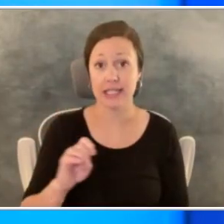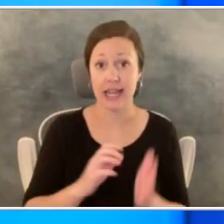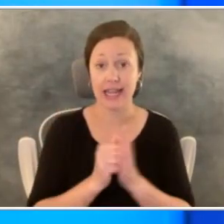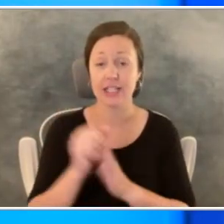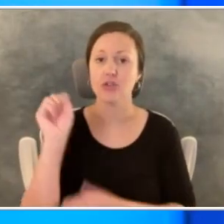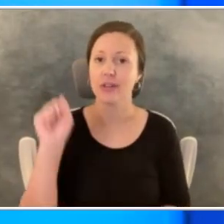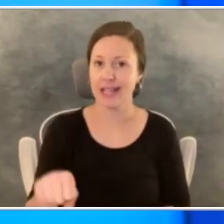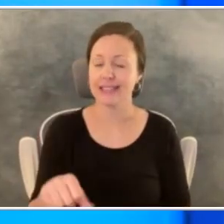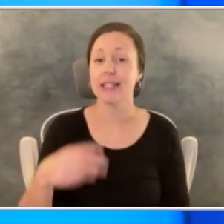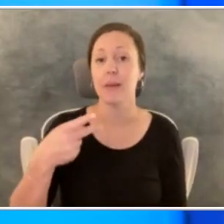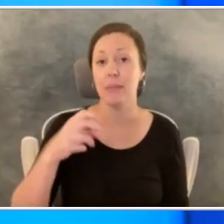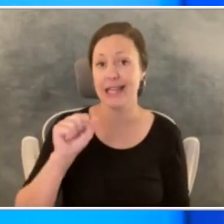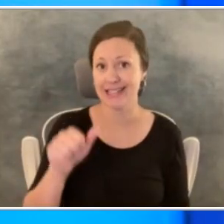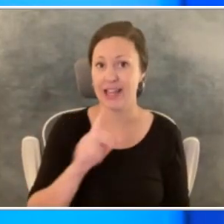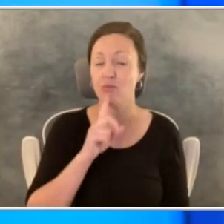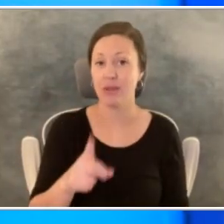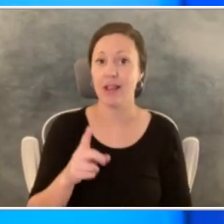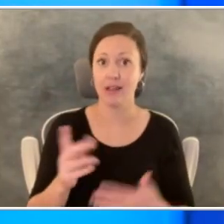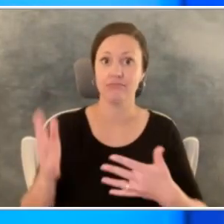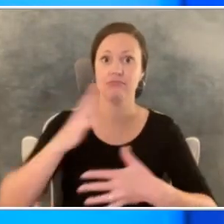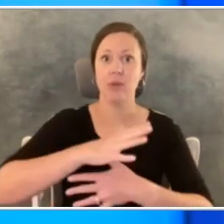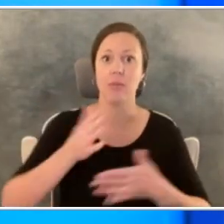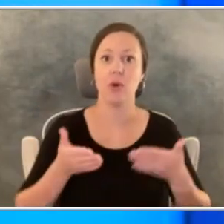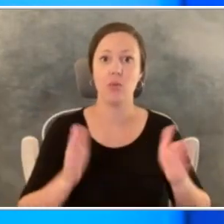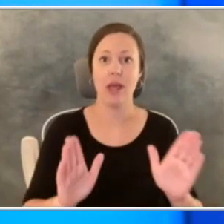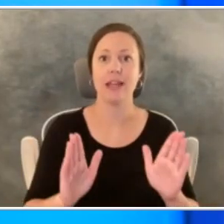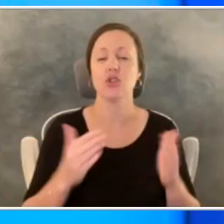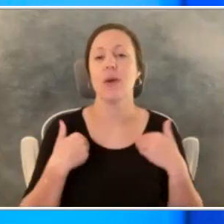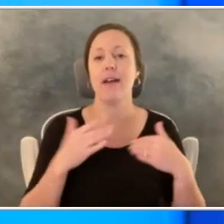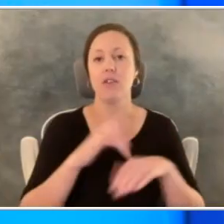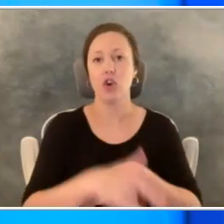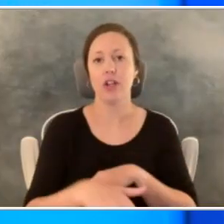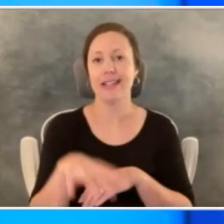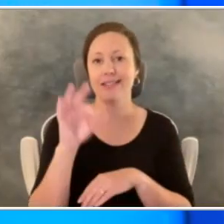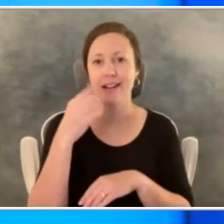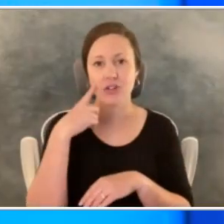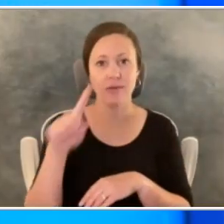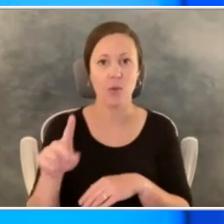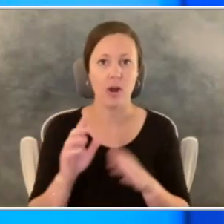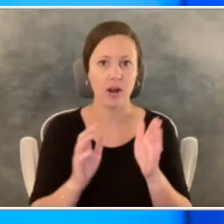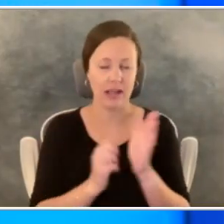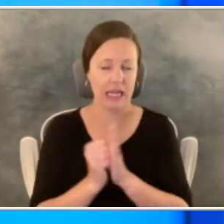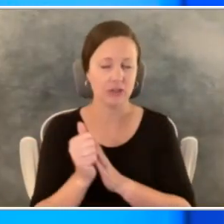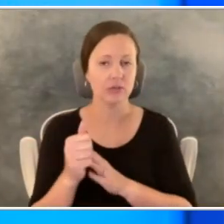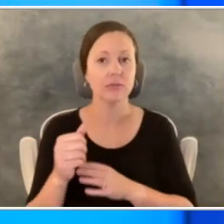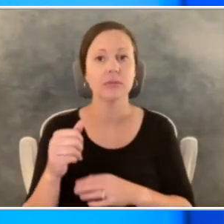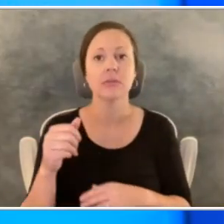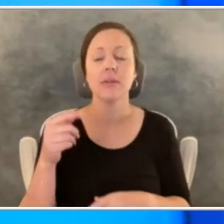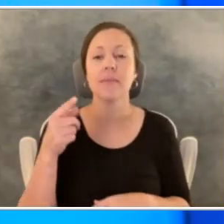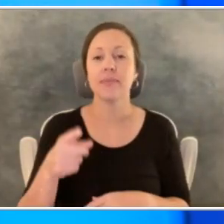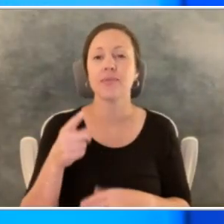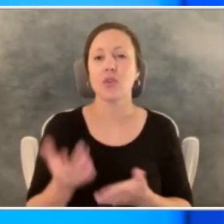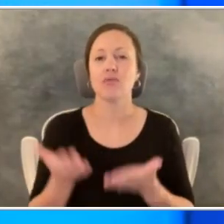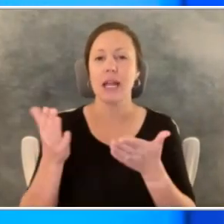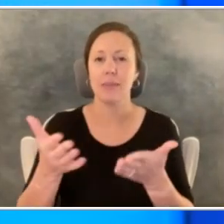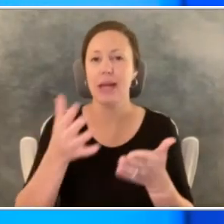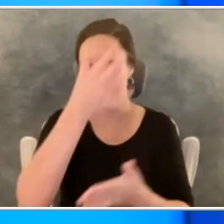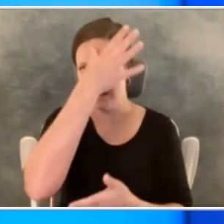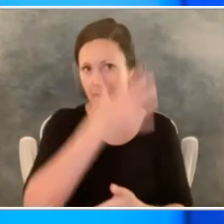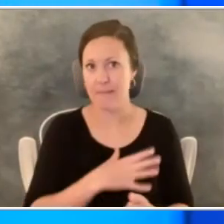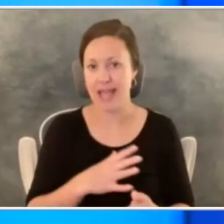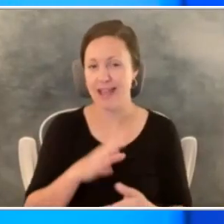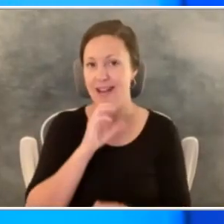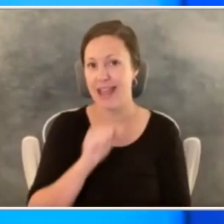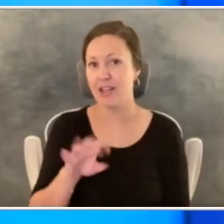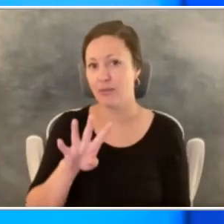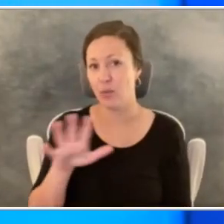way to try to have early detection of prostate cancer. We recommend that men over age 45 or 50 to have a